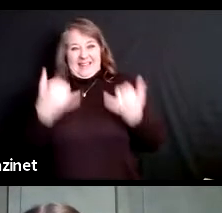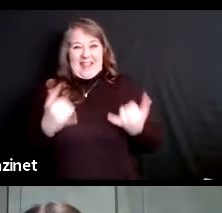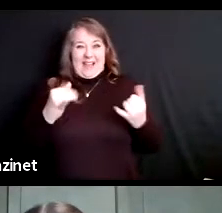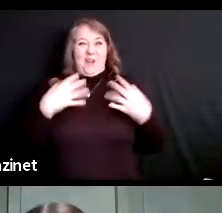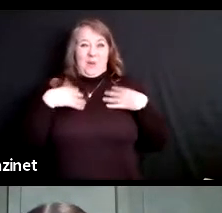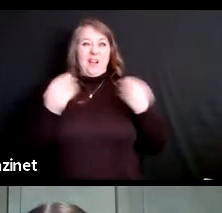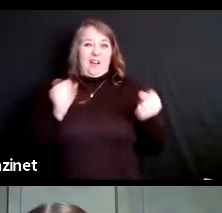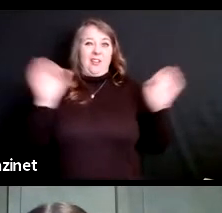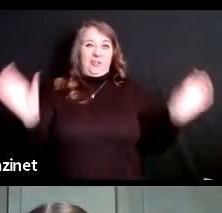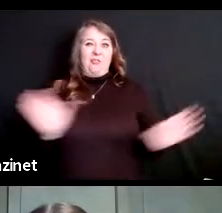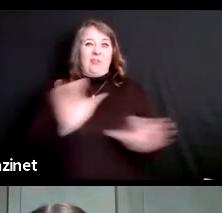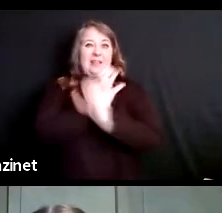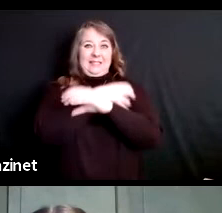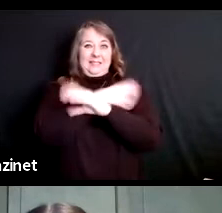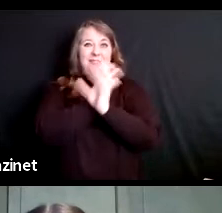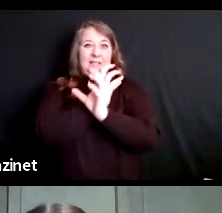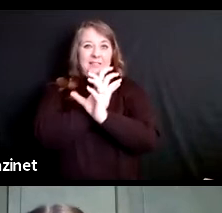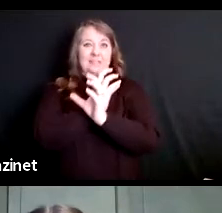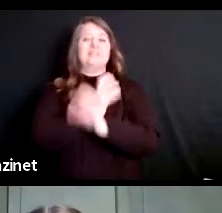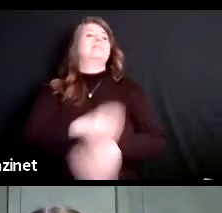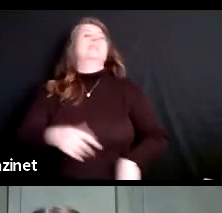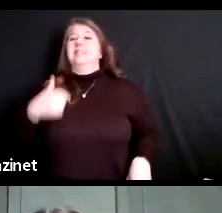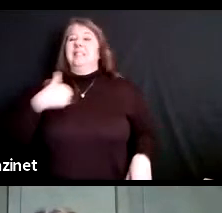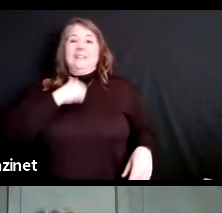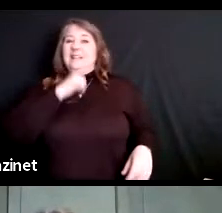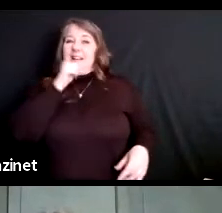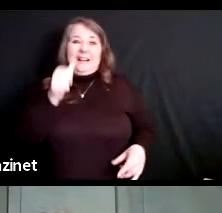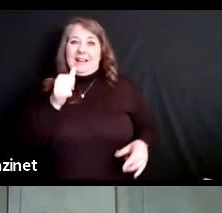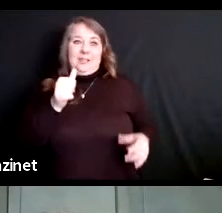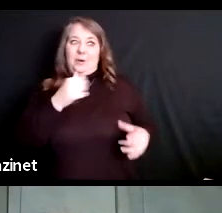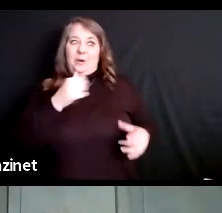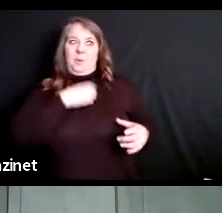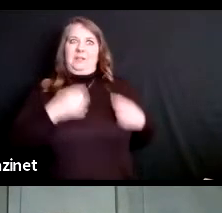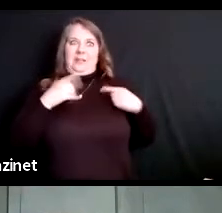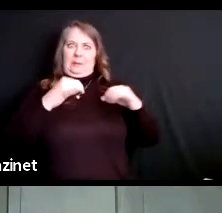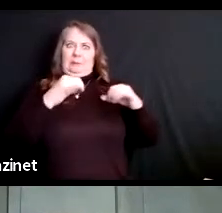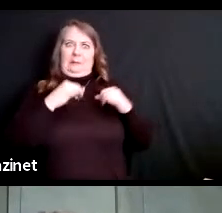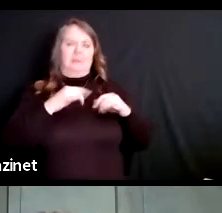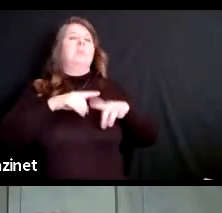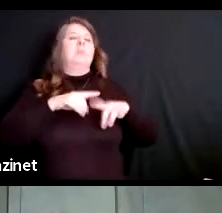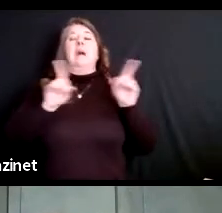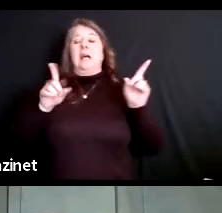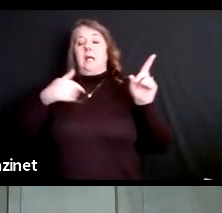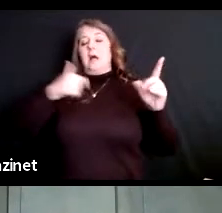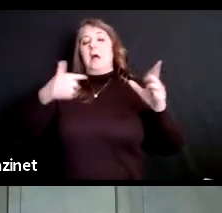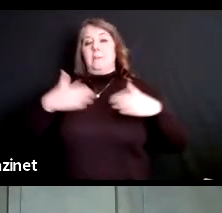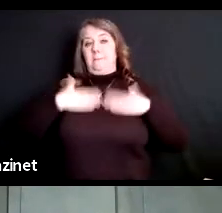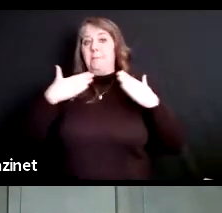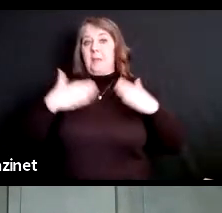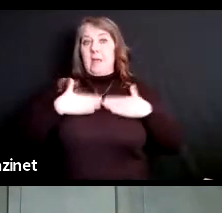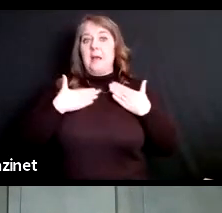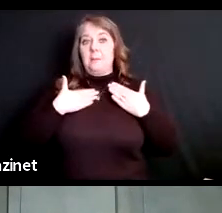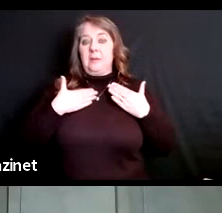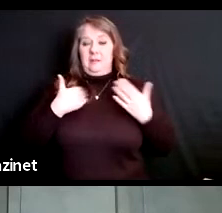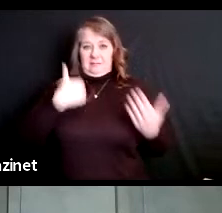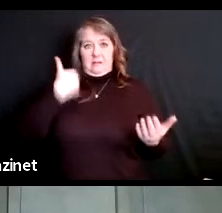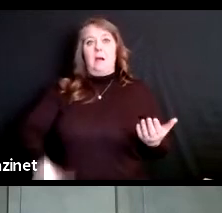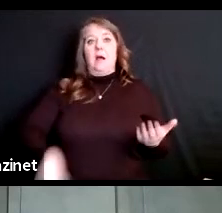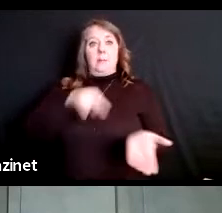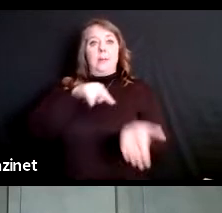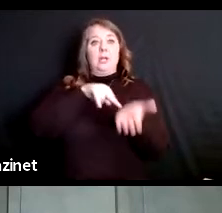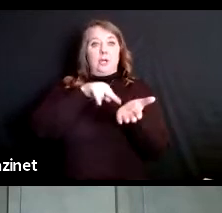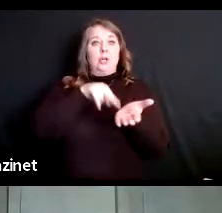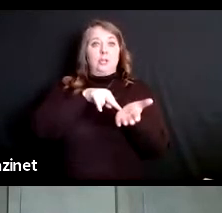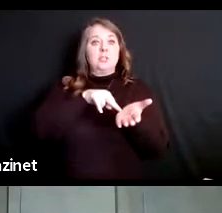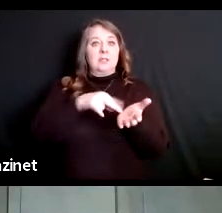crisis. I don't envy your position, but I'm very happy as a nurse here in the Pasco